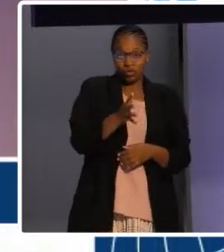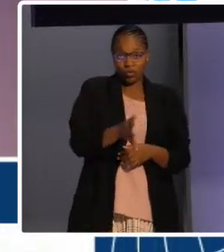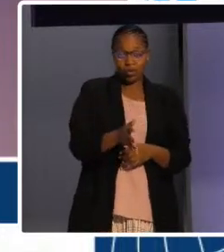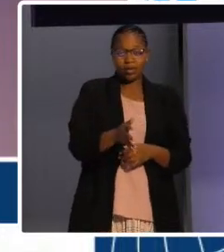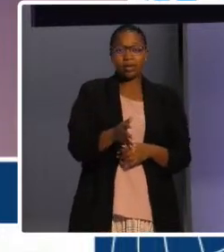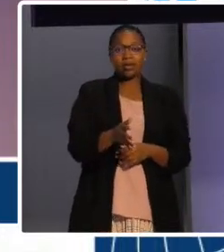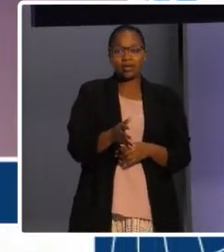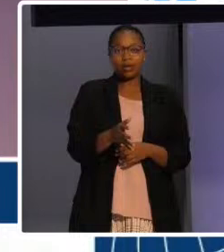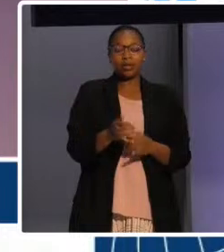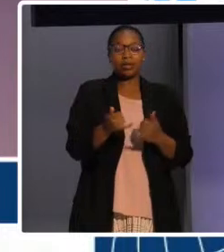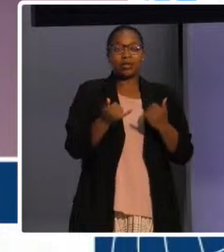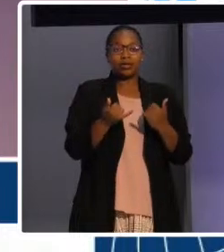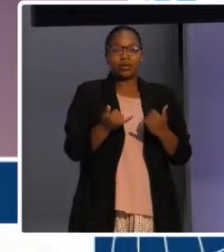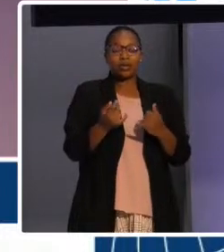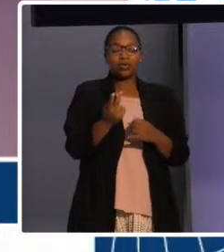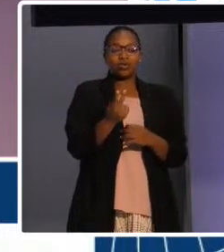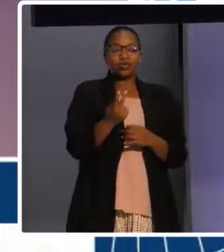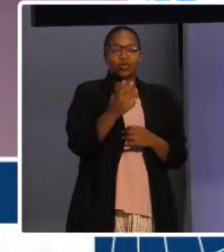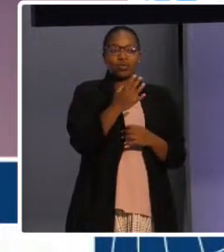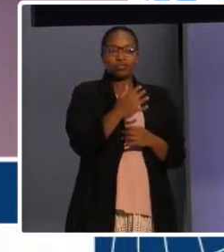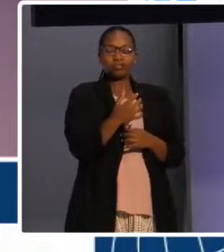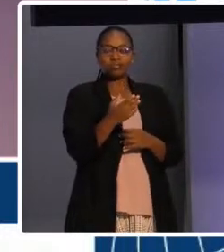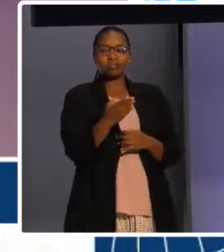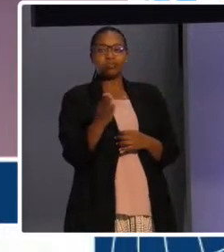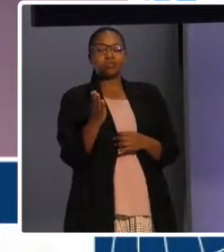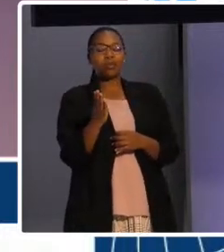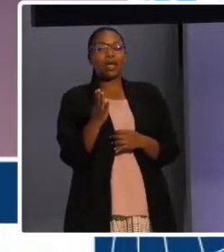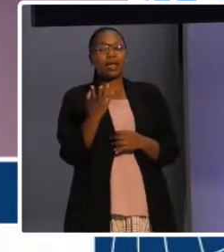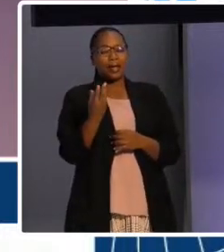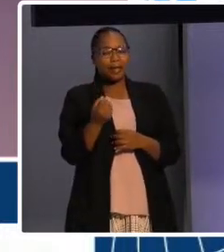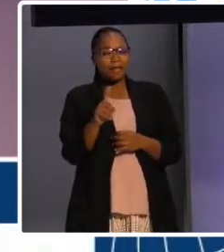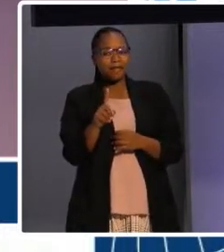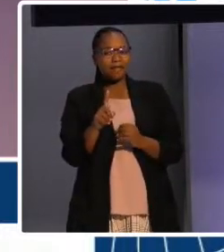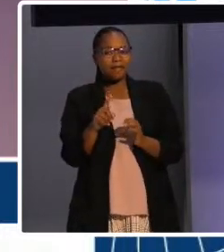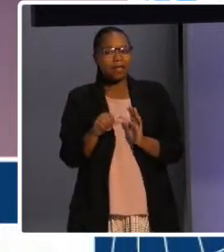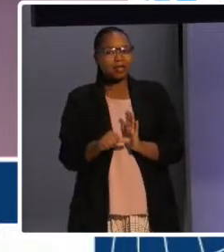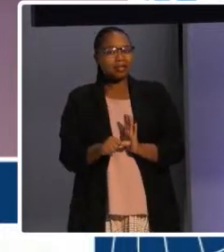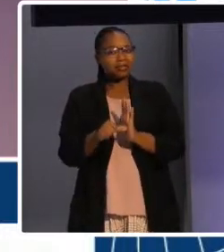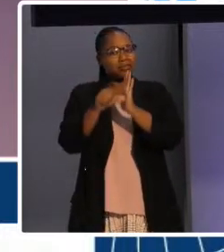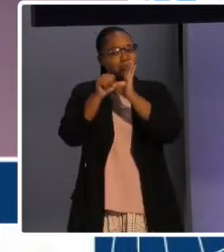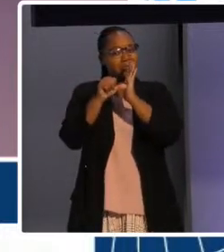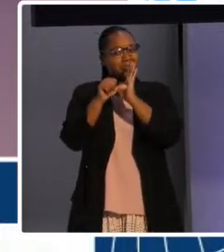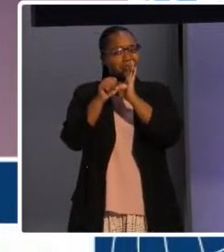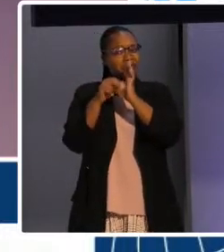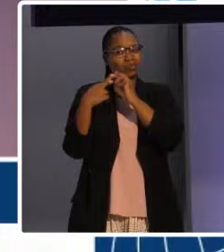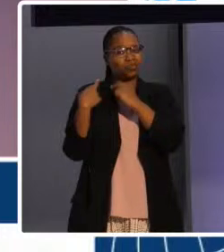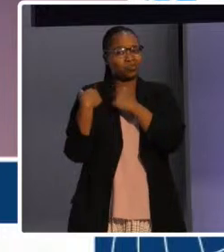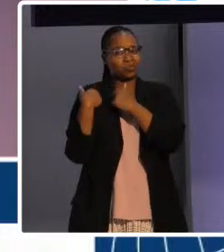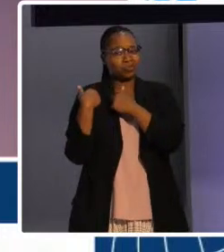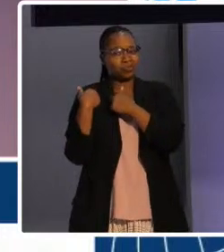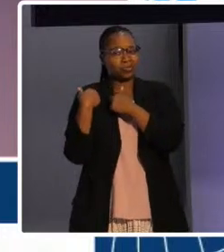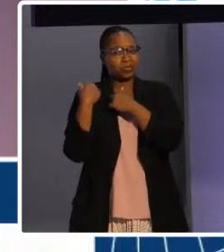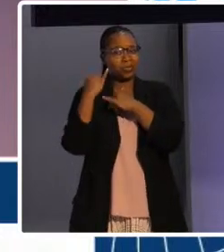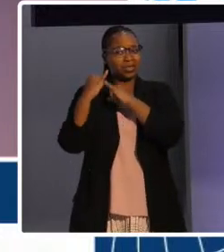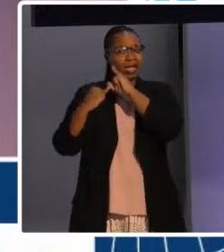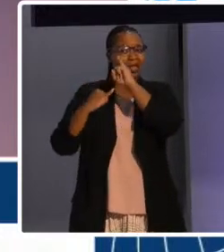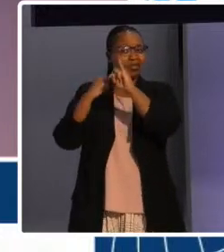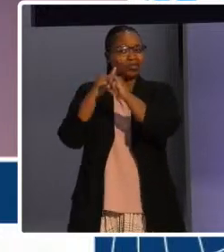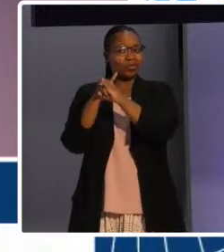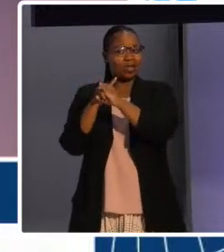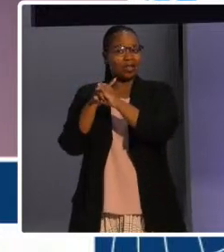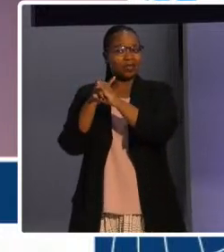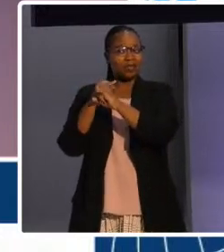are therefore charged with an important international task of finding